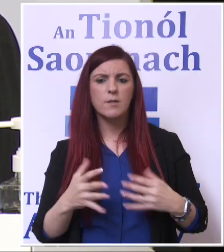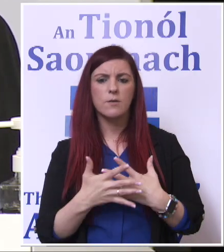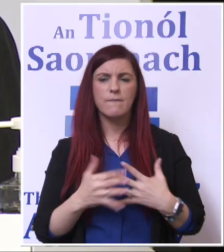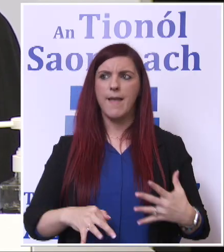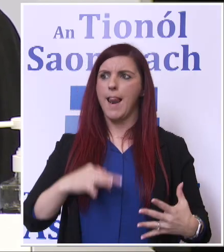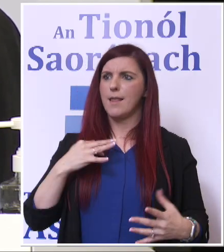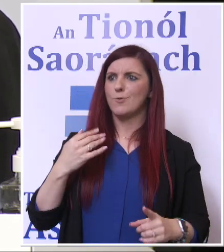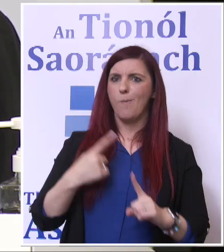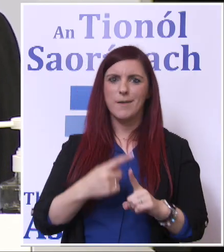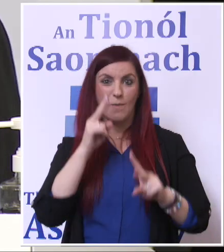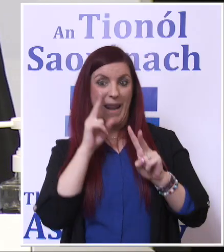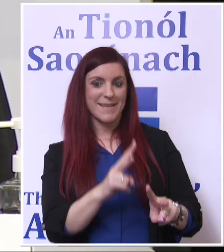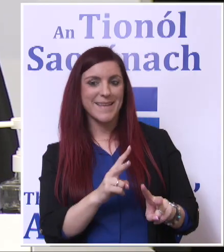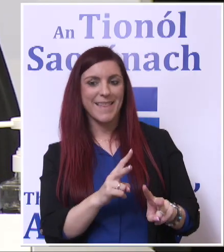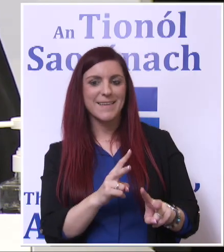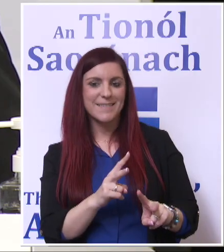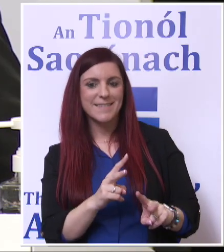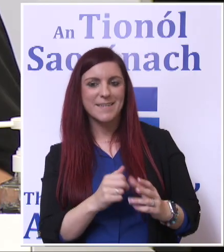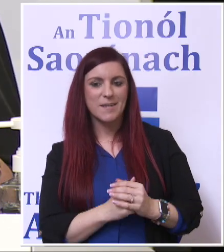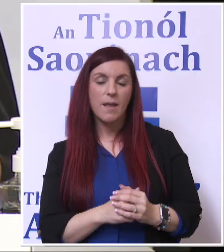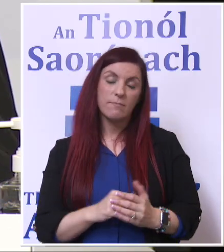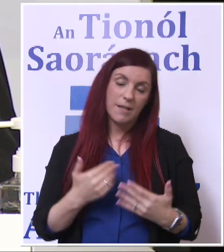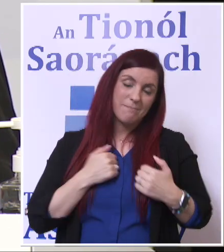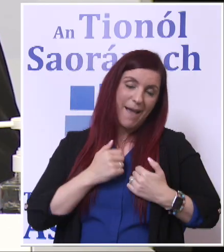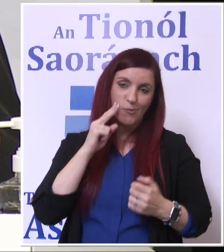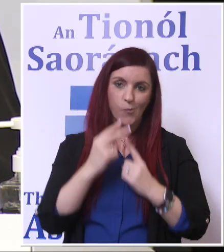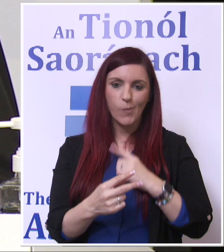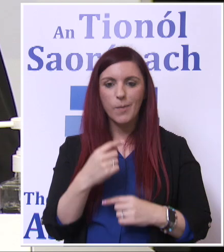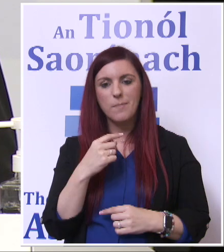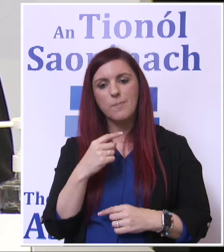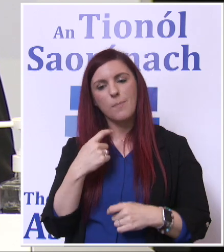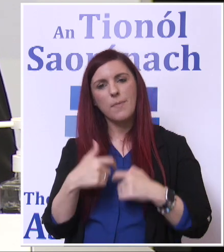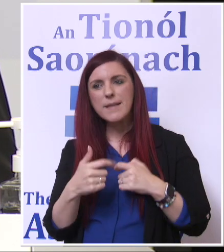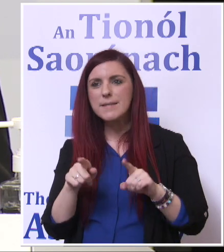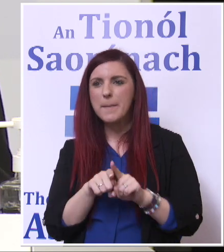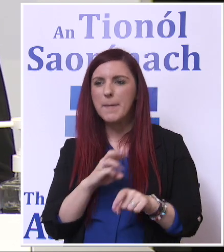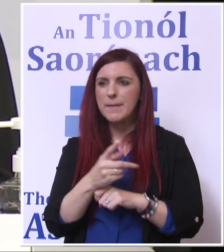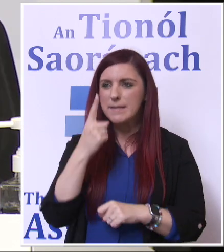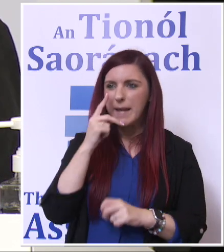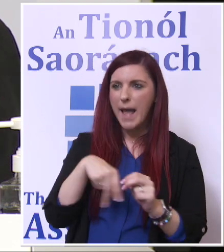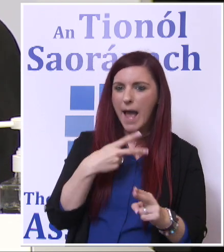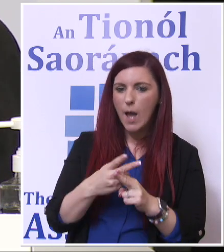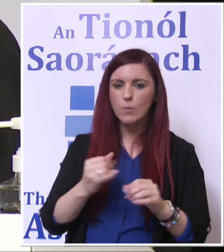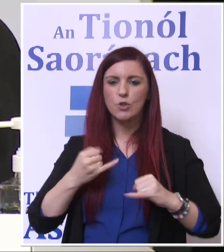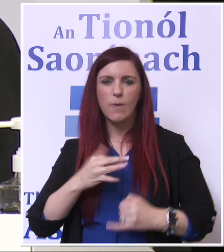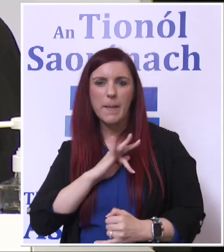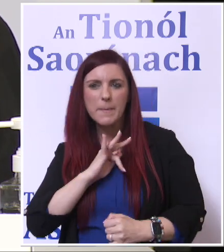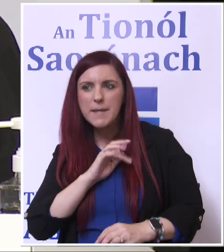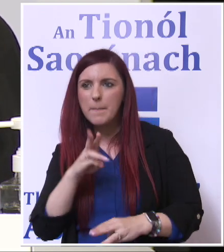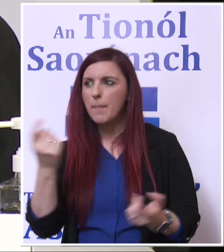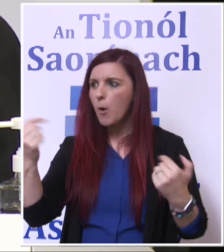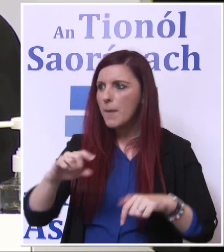positivity to me. I can only speak for myself. And you think of people back out enjoying themselves again, you think of people on